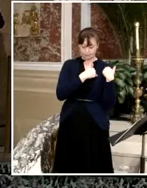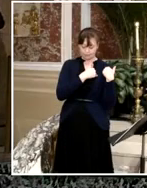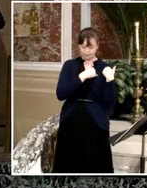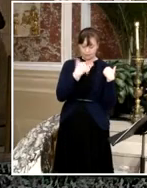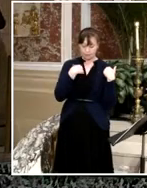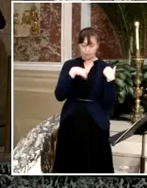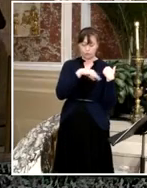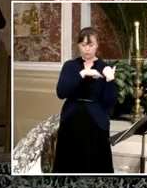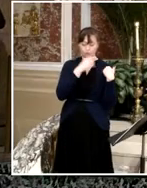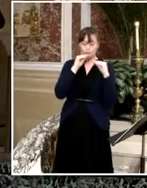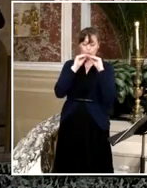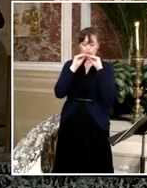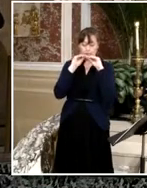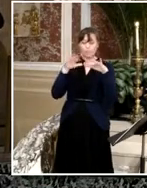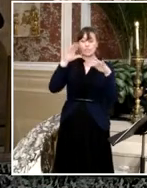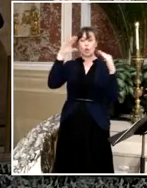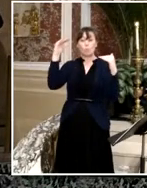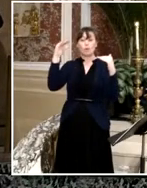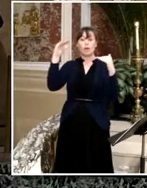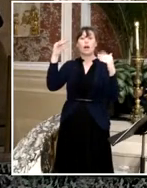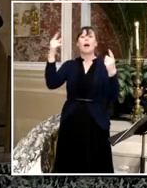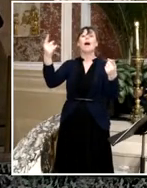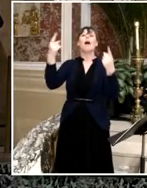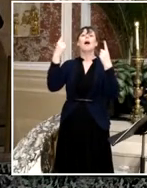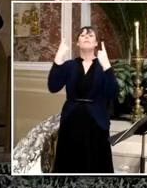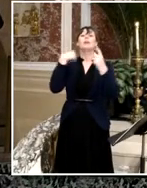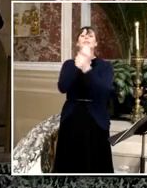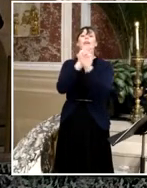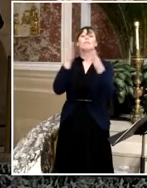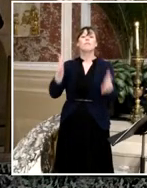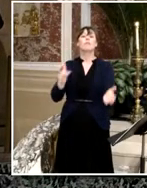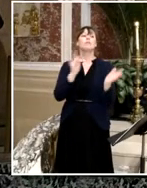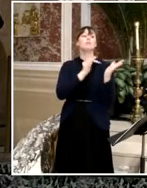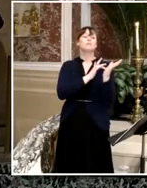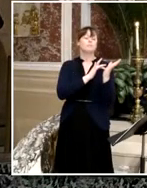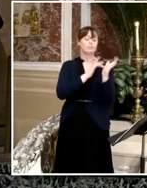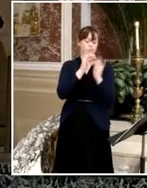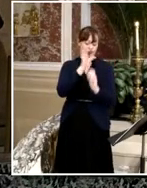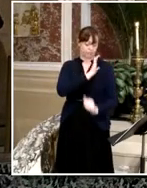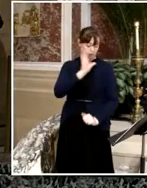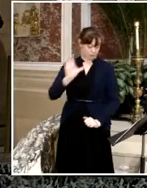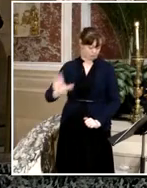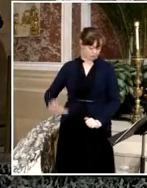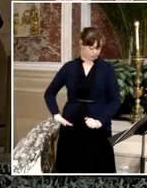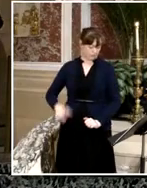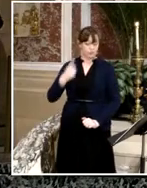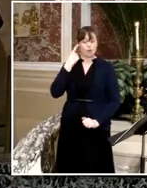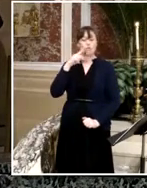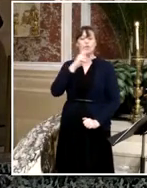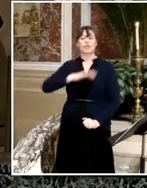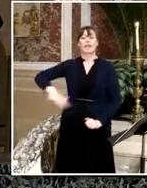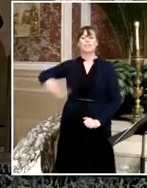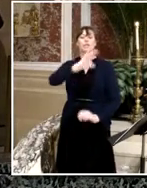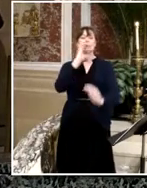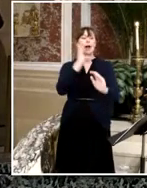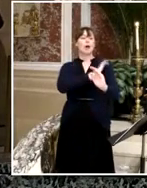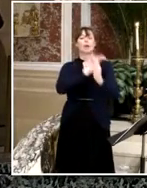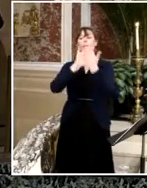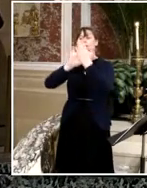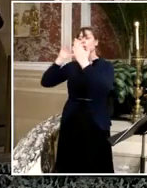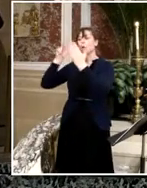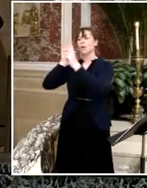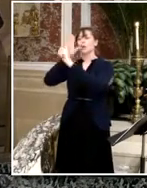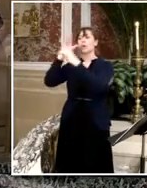as we await the blessed hope and the coming of our Savior, Jesus Christ. For the kingdom, the power,